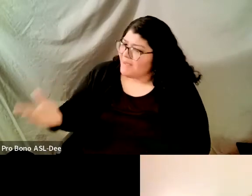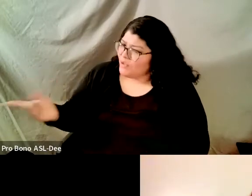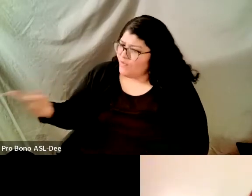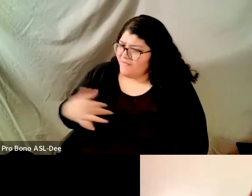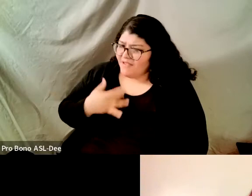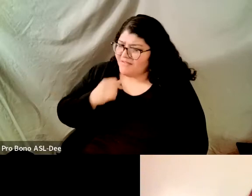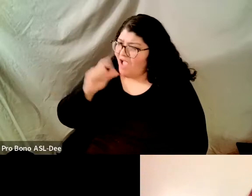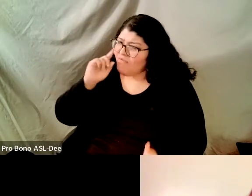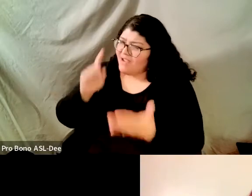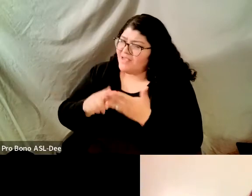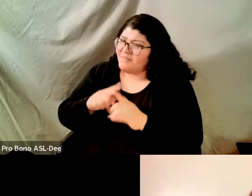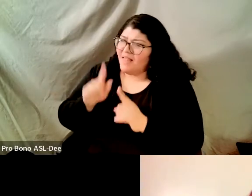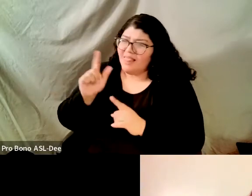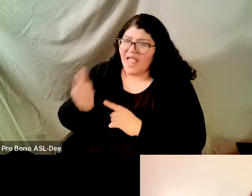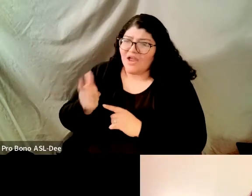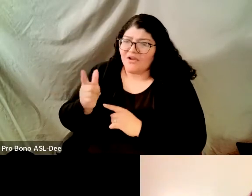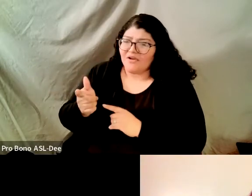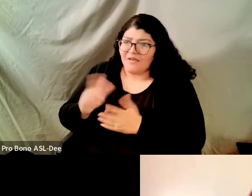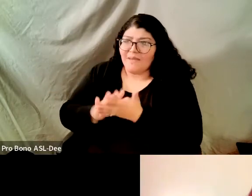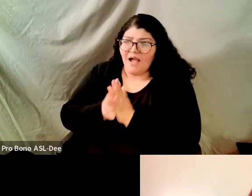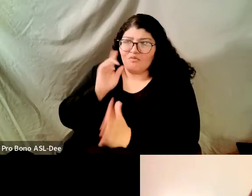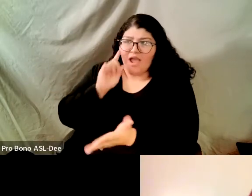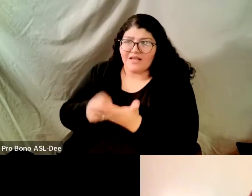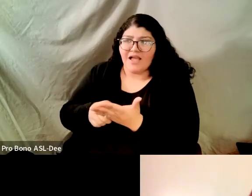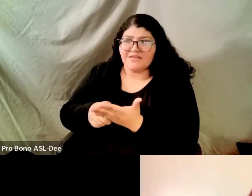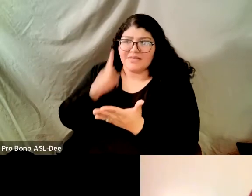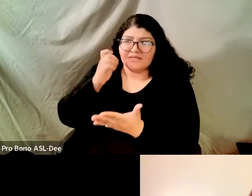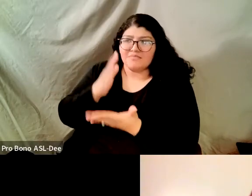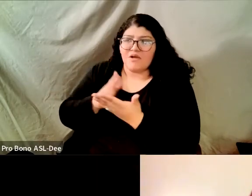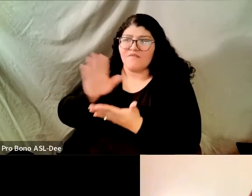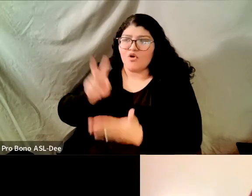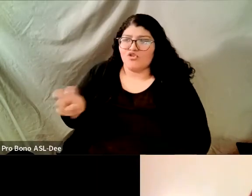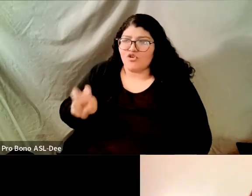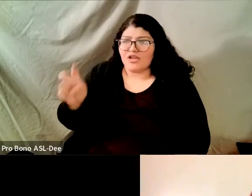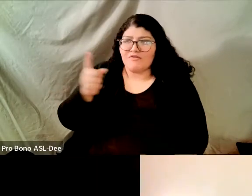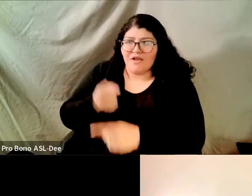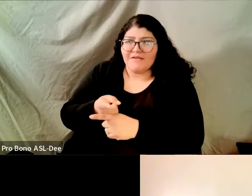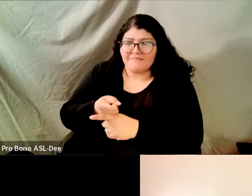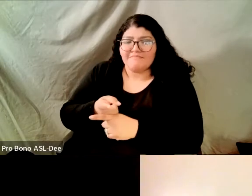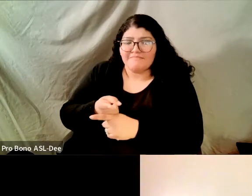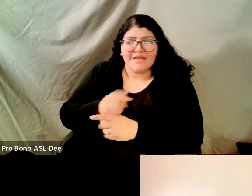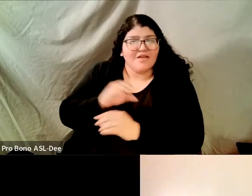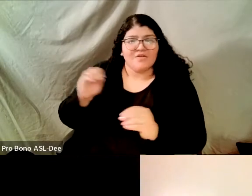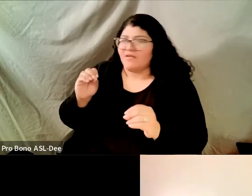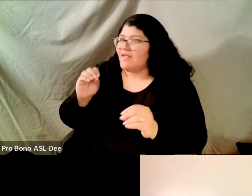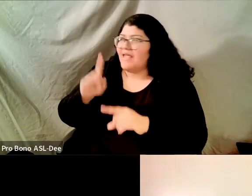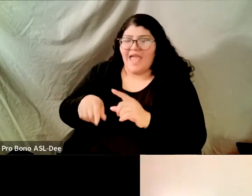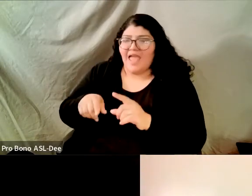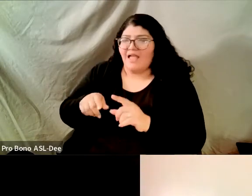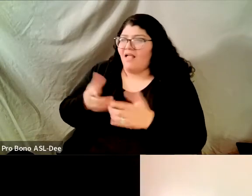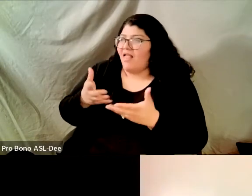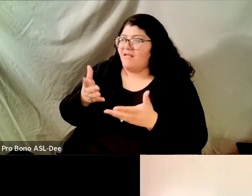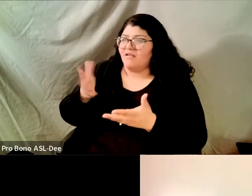later on it became recognized because it was part of your journey. Right. And no one could ever take that away from you as